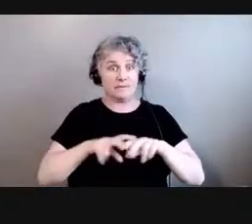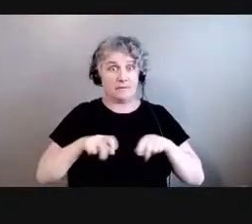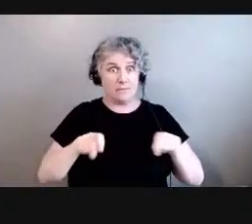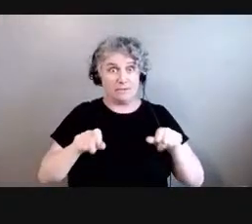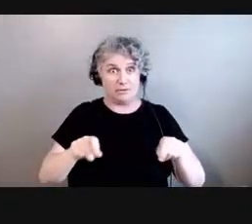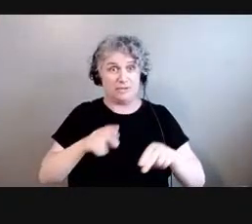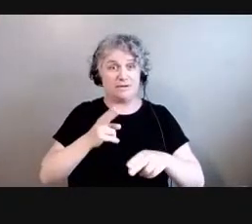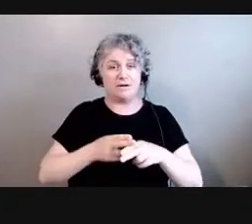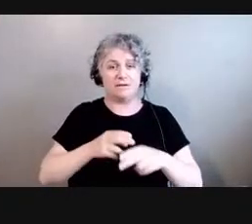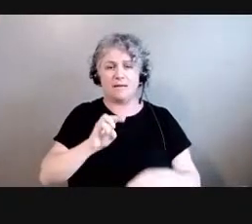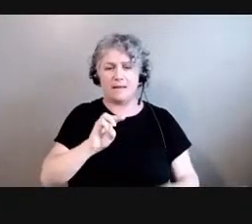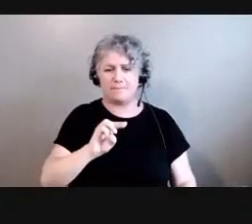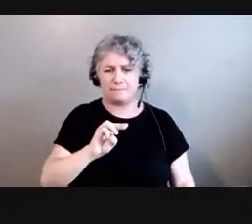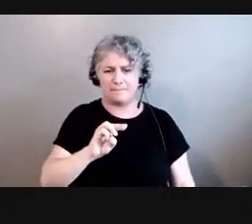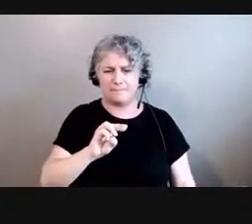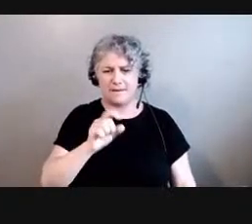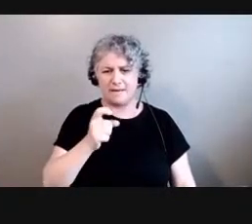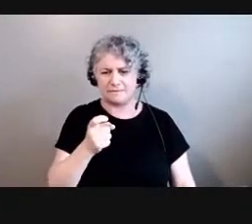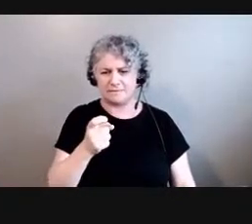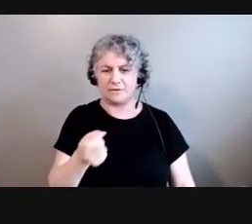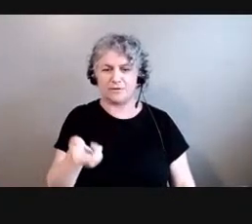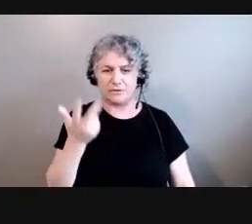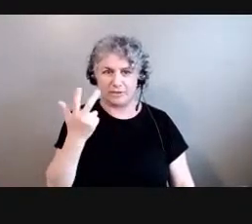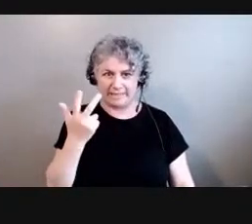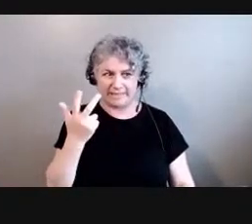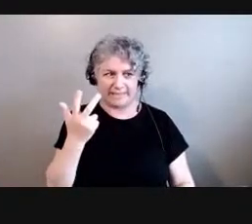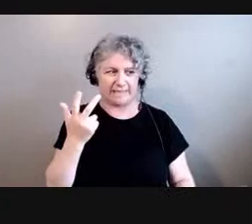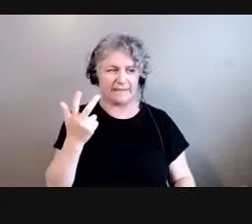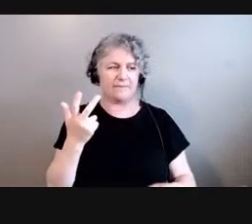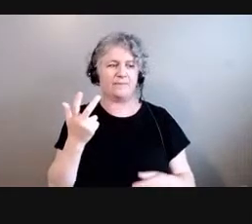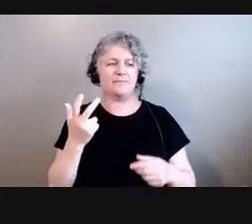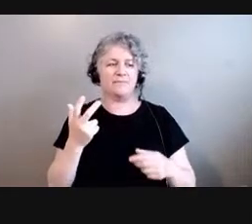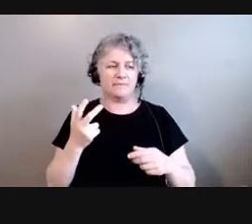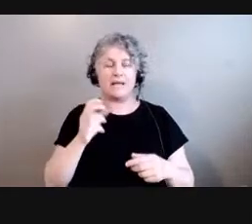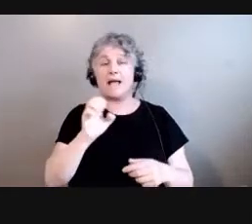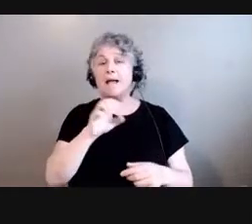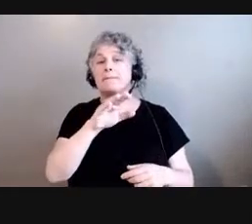Emma X3 all-terrain wheelchair, and it gives stability over